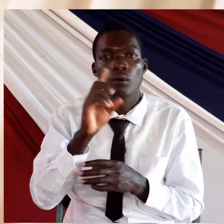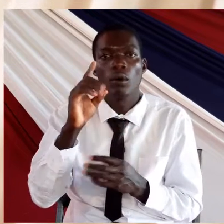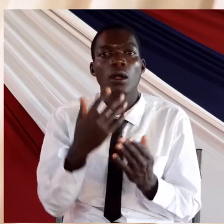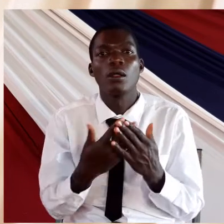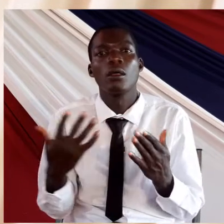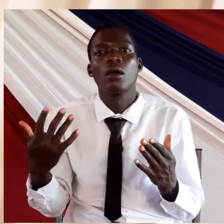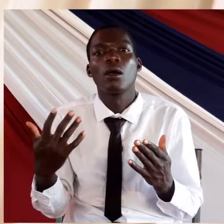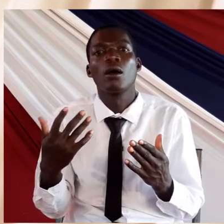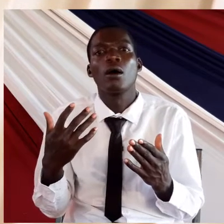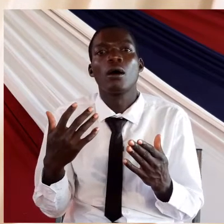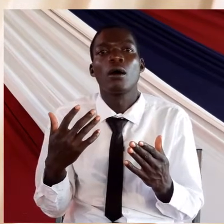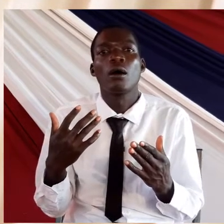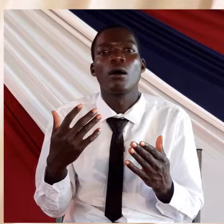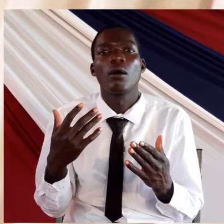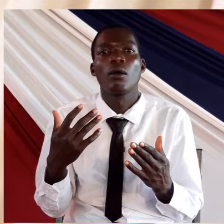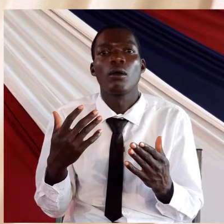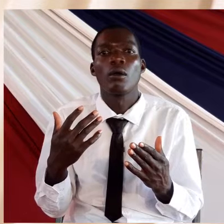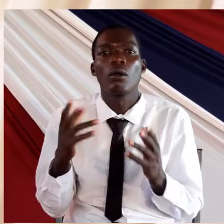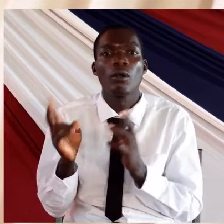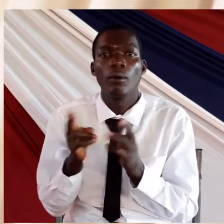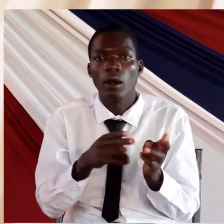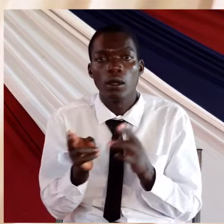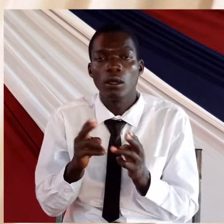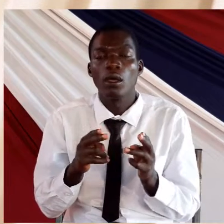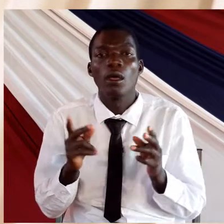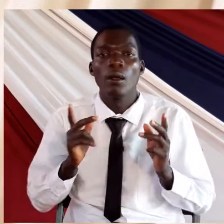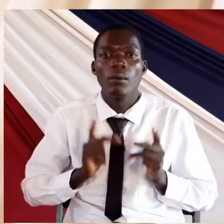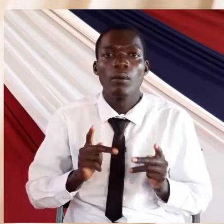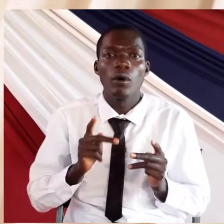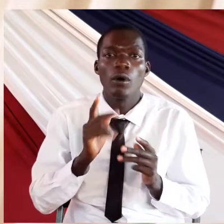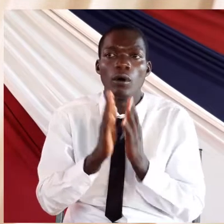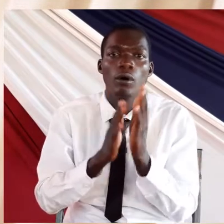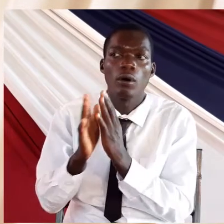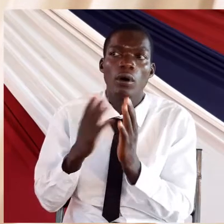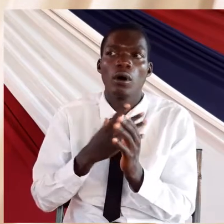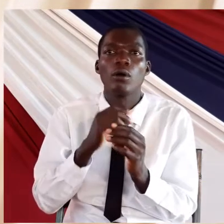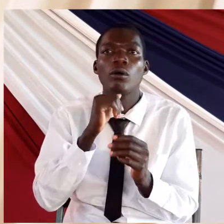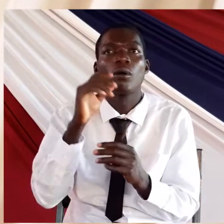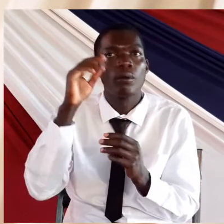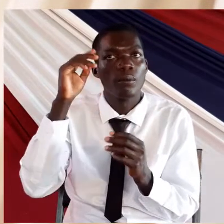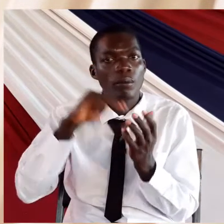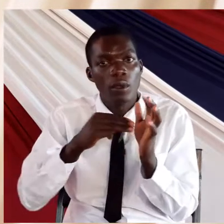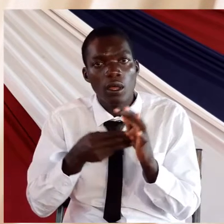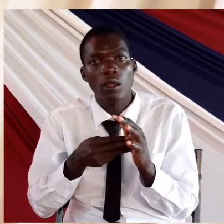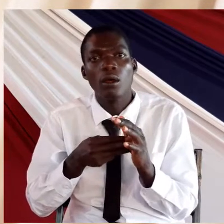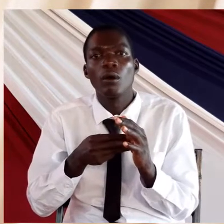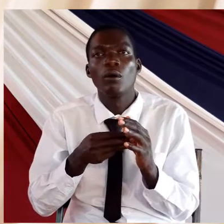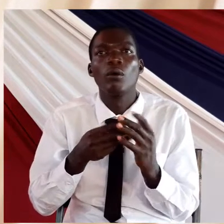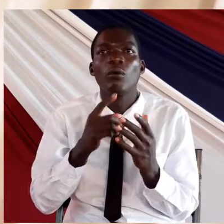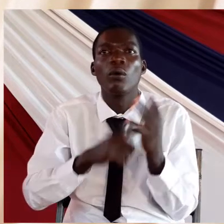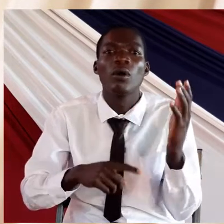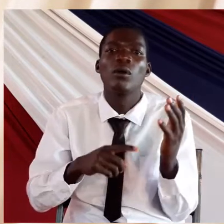yes. Actually, the argument of the corners there mm-hmm. would not mean what we